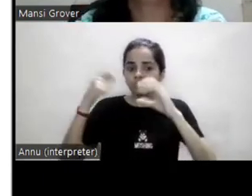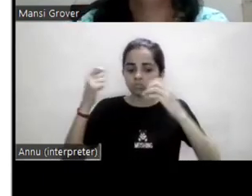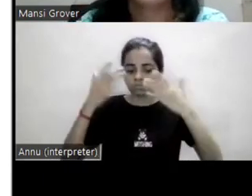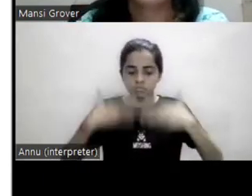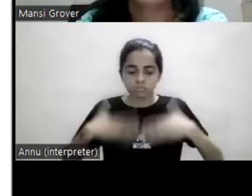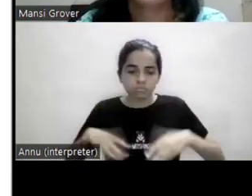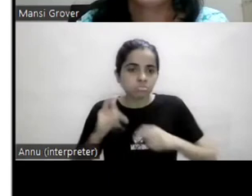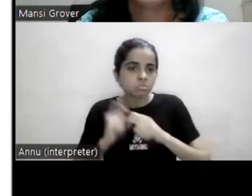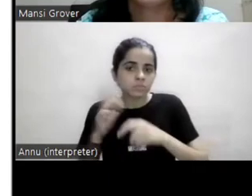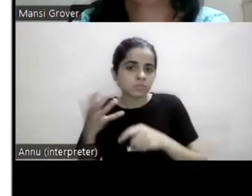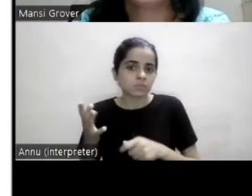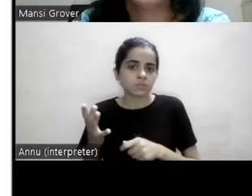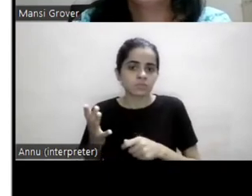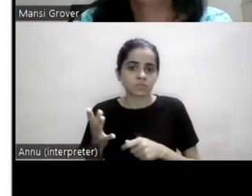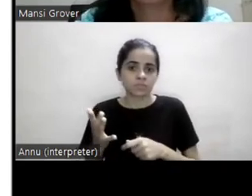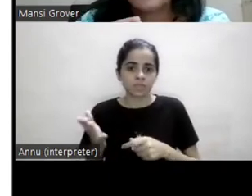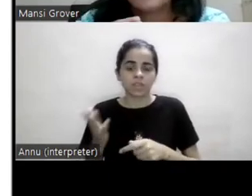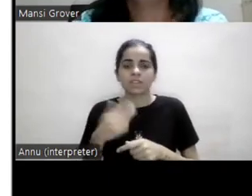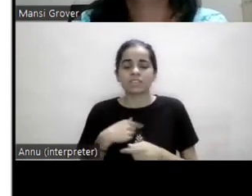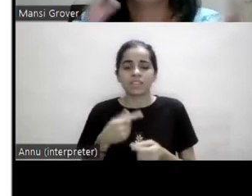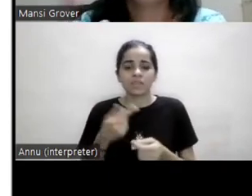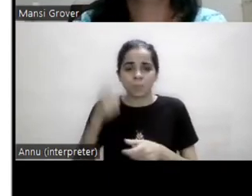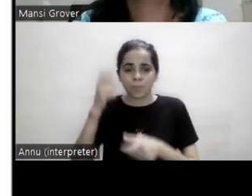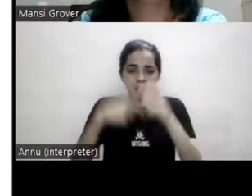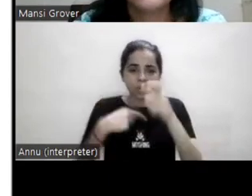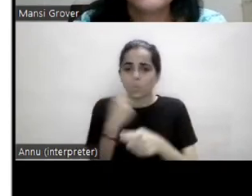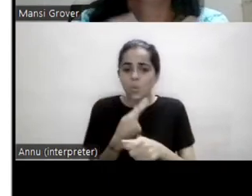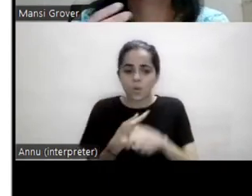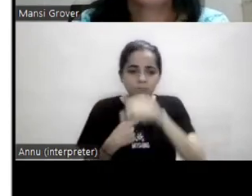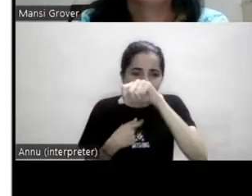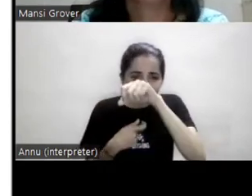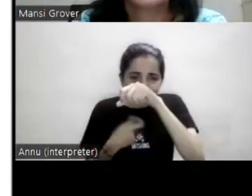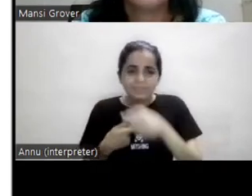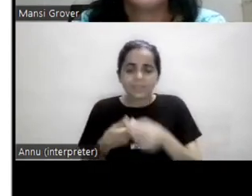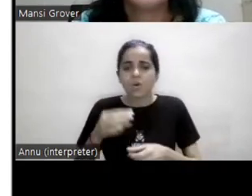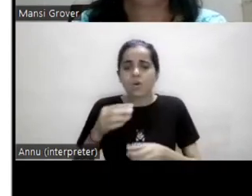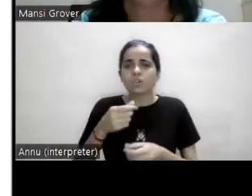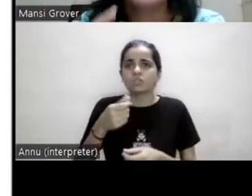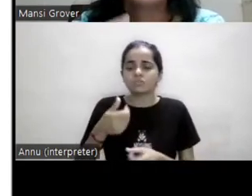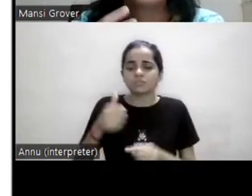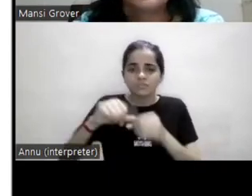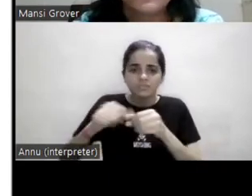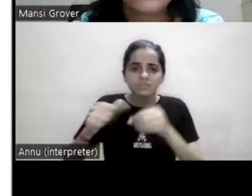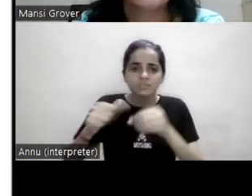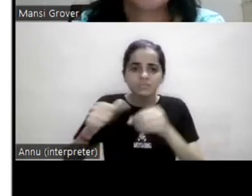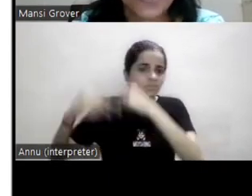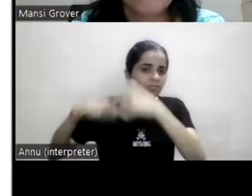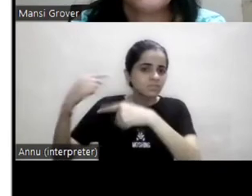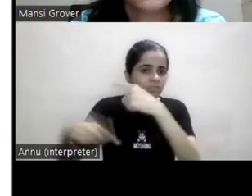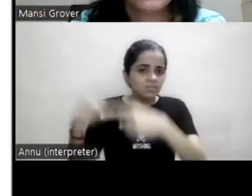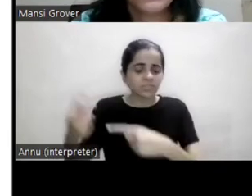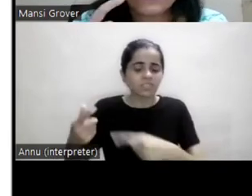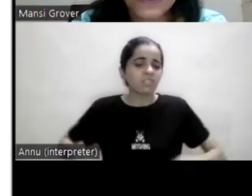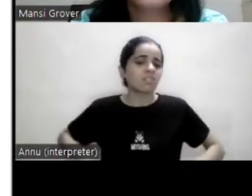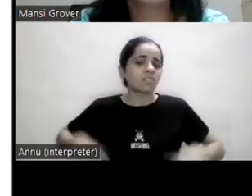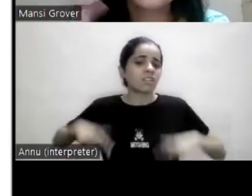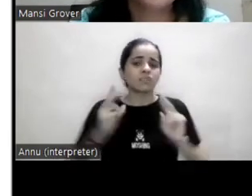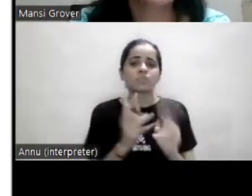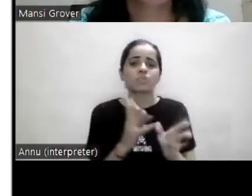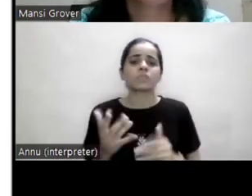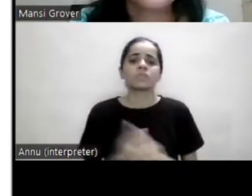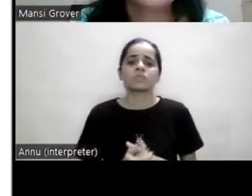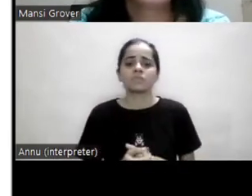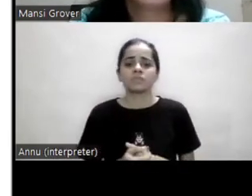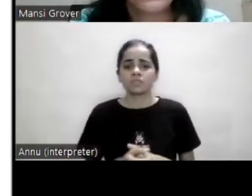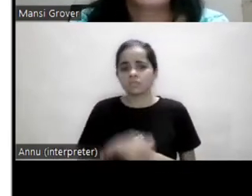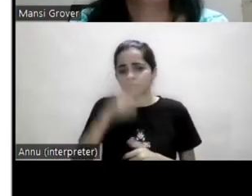if somebody has a drug addiction. So that puts you, you know, create a sort of disability, creates a sort of impairment. And that again